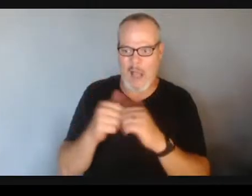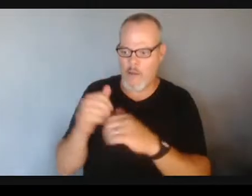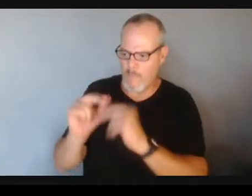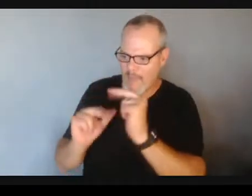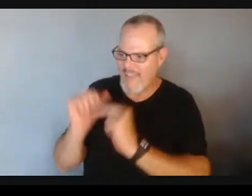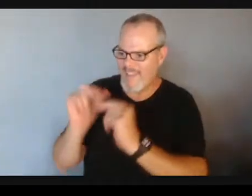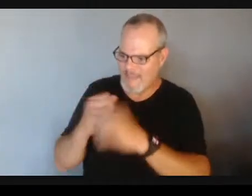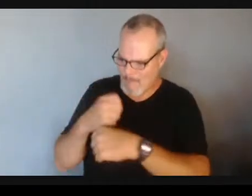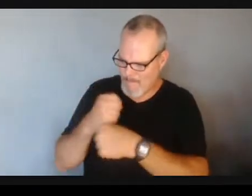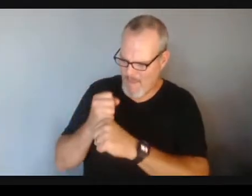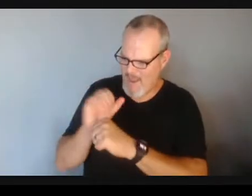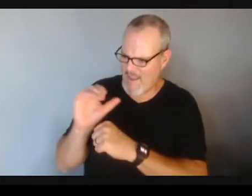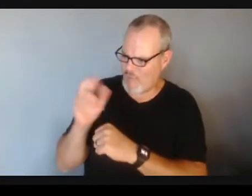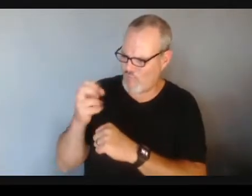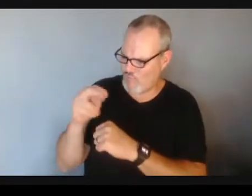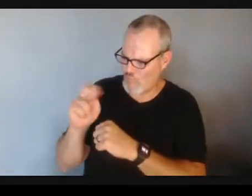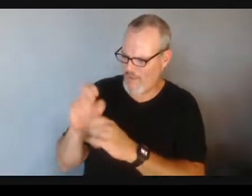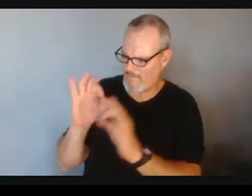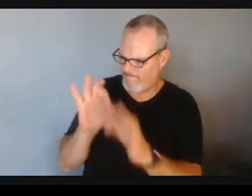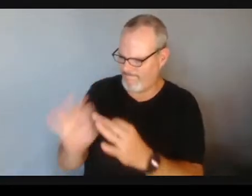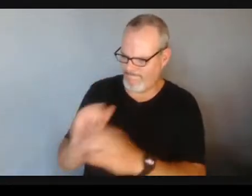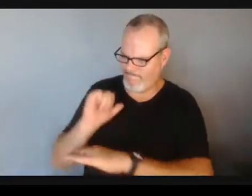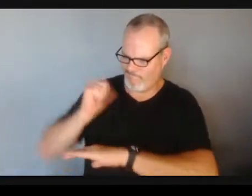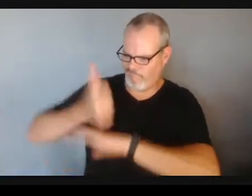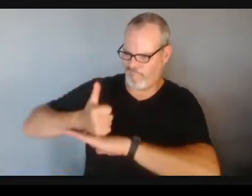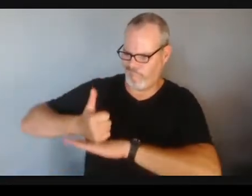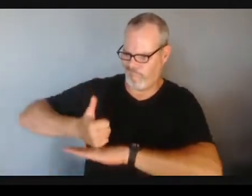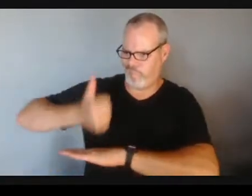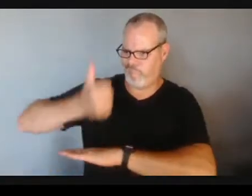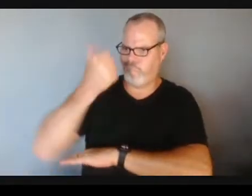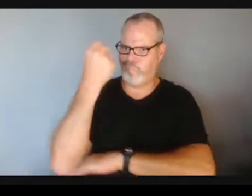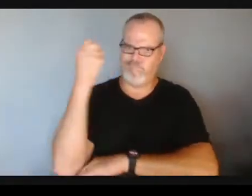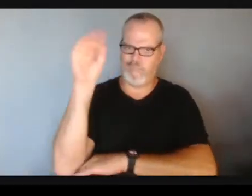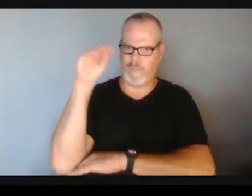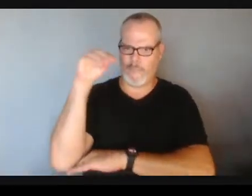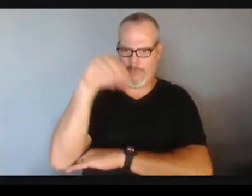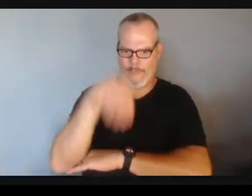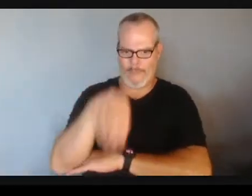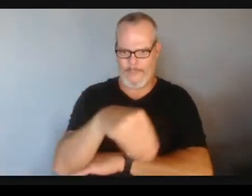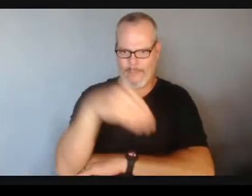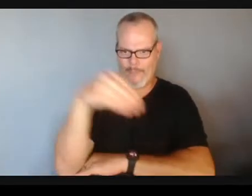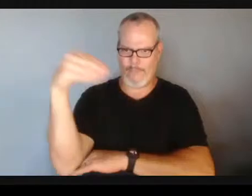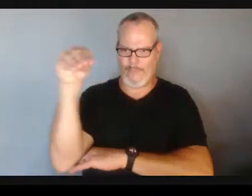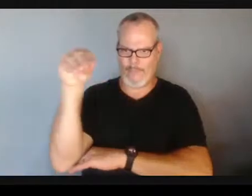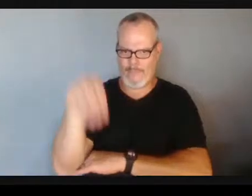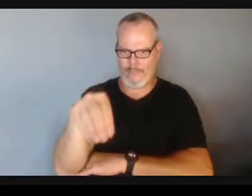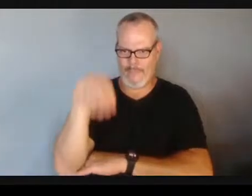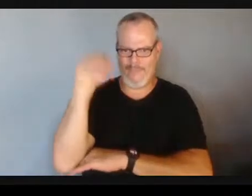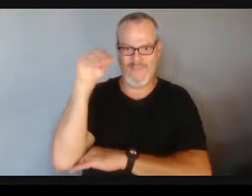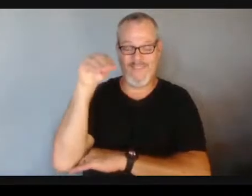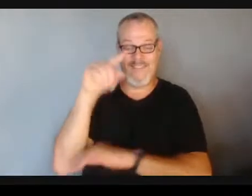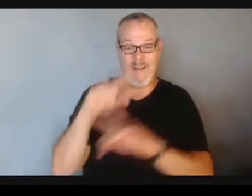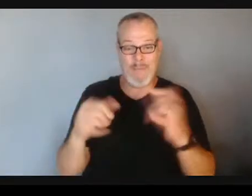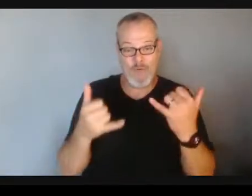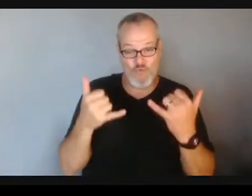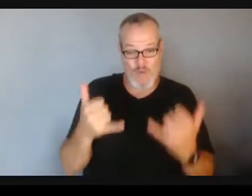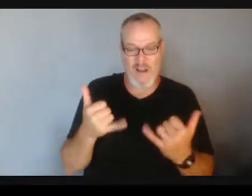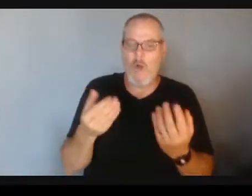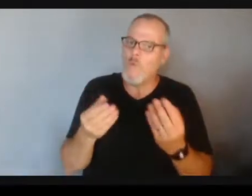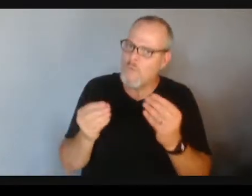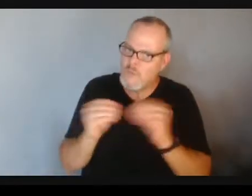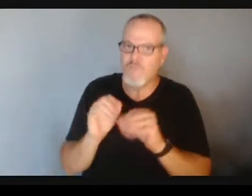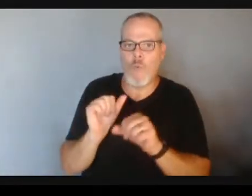getting into position. And really, at this point, there's little more work that gets